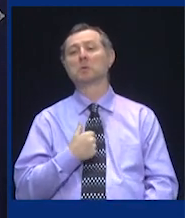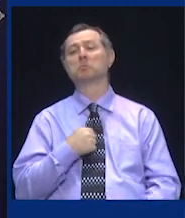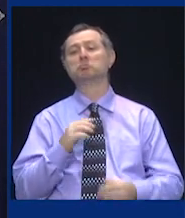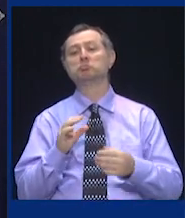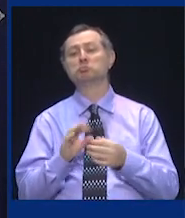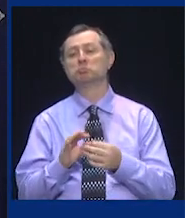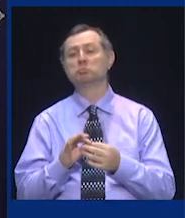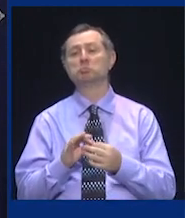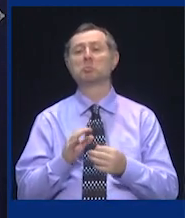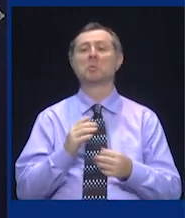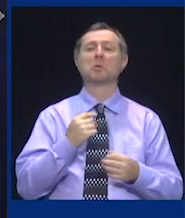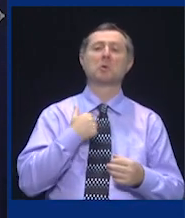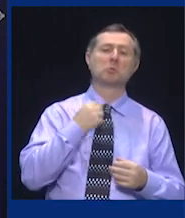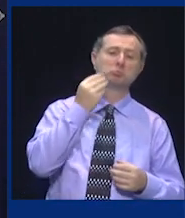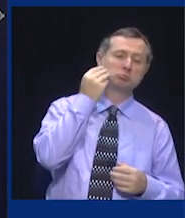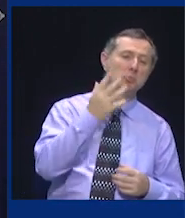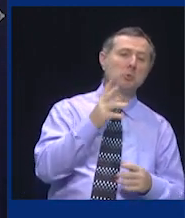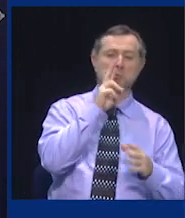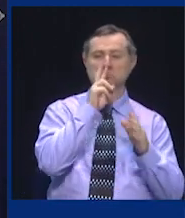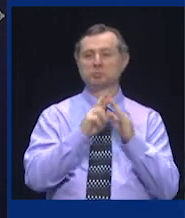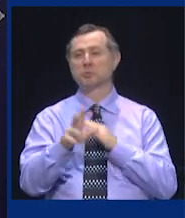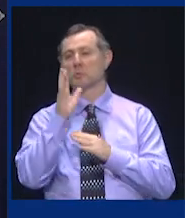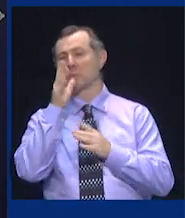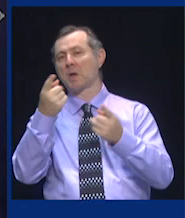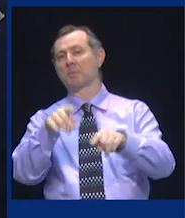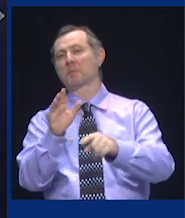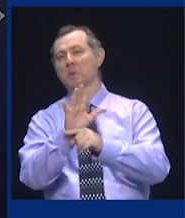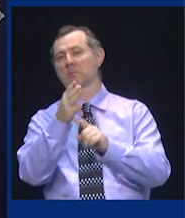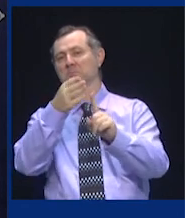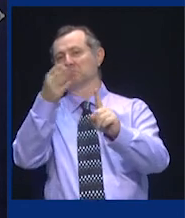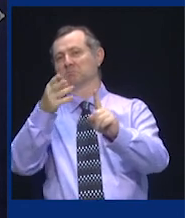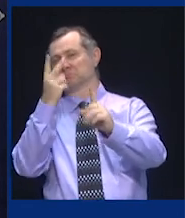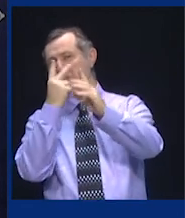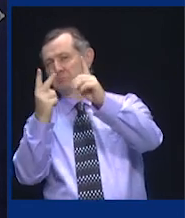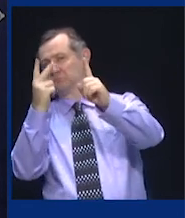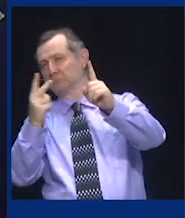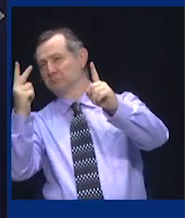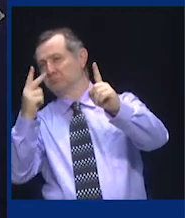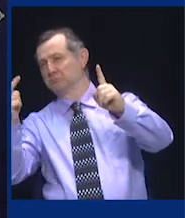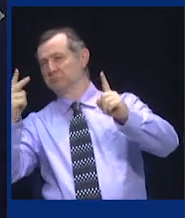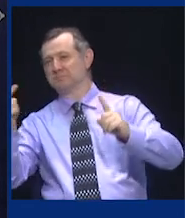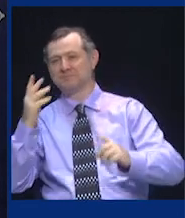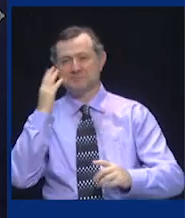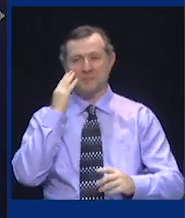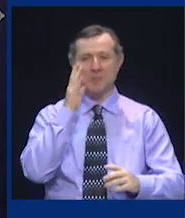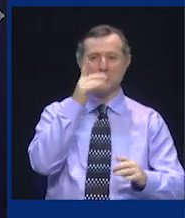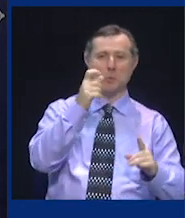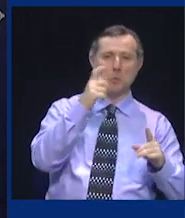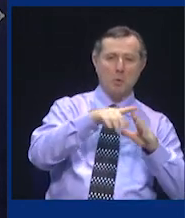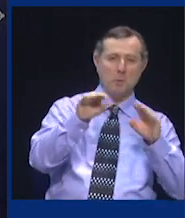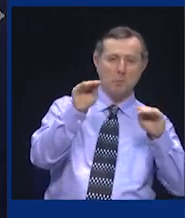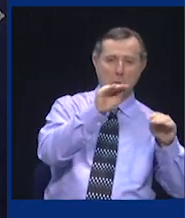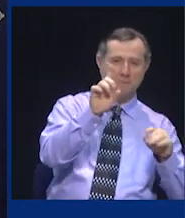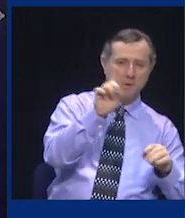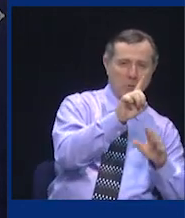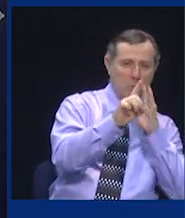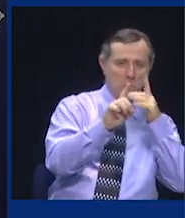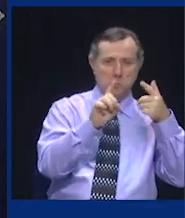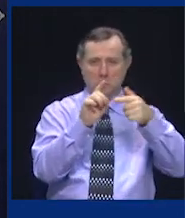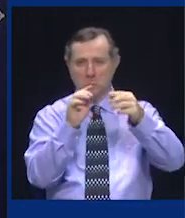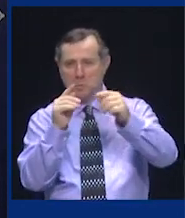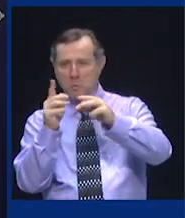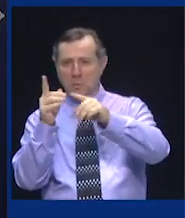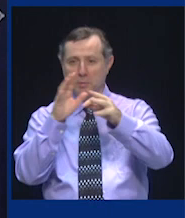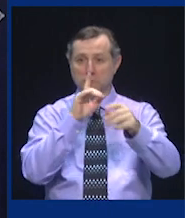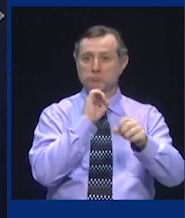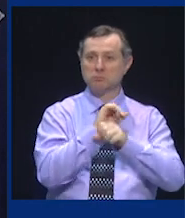prophesize on what I think is going to happen. He's going to move too close to the window. He's going to get shot. When he gets too close to the window, bing, he gets shot too close